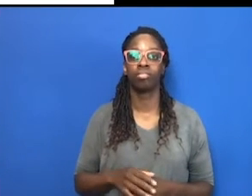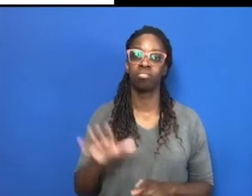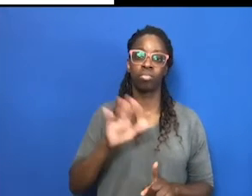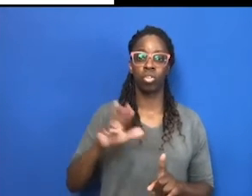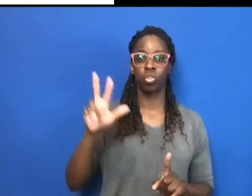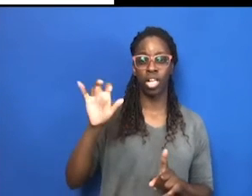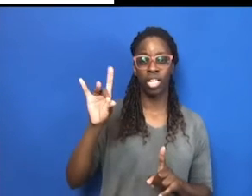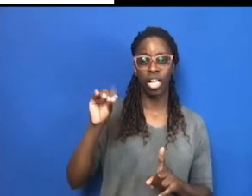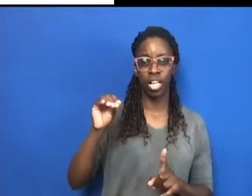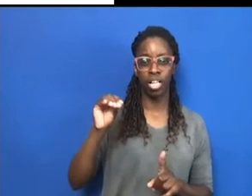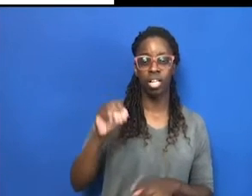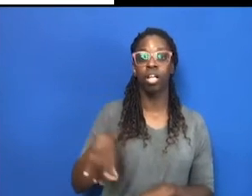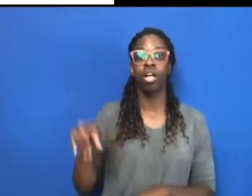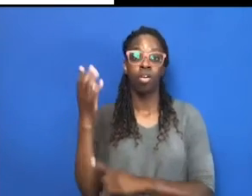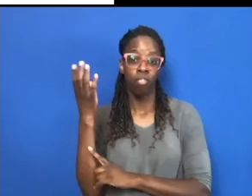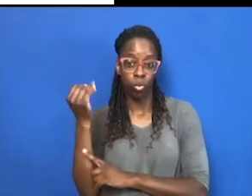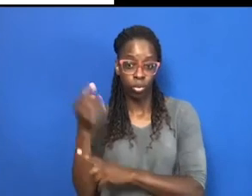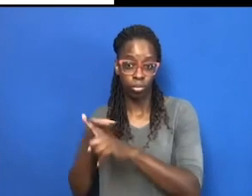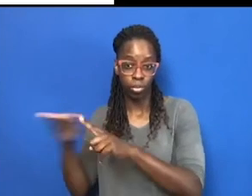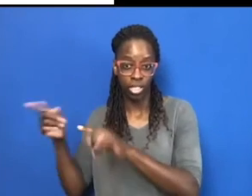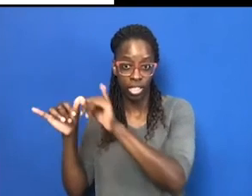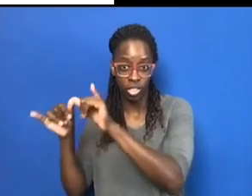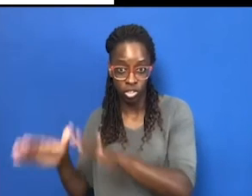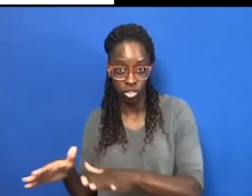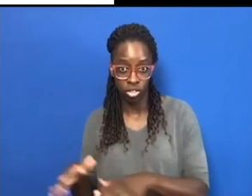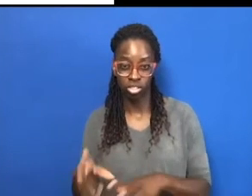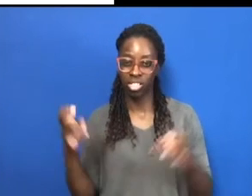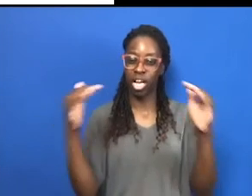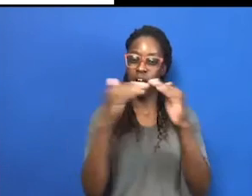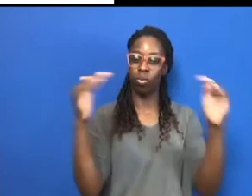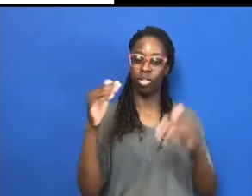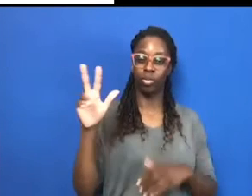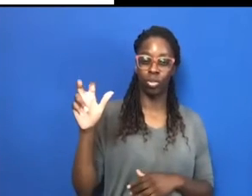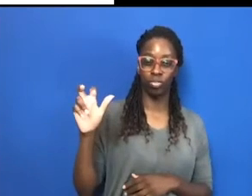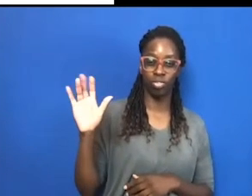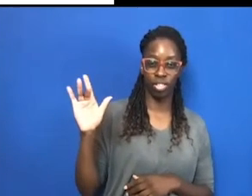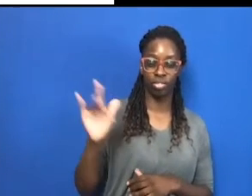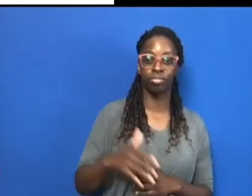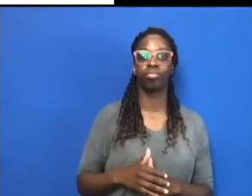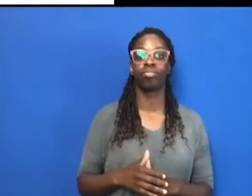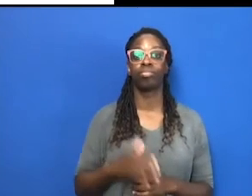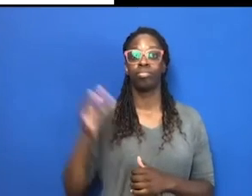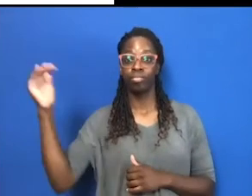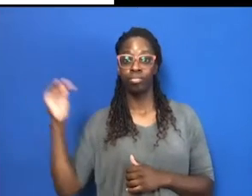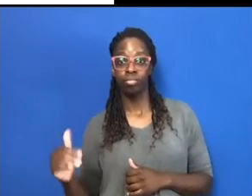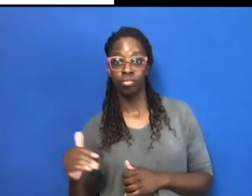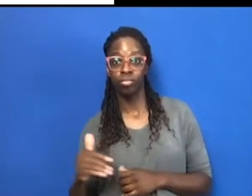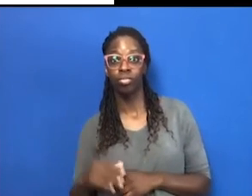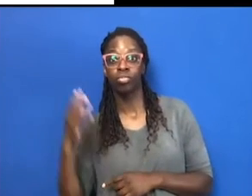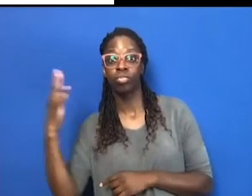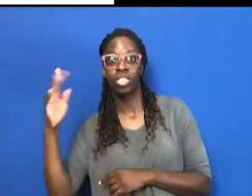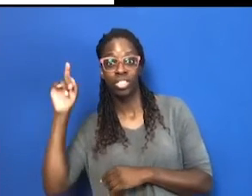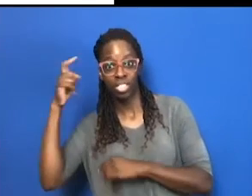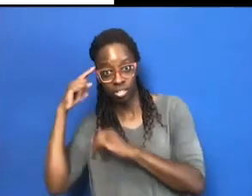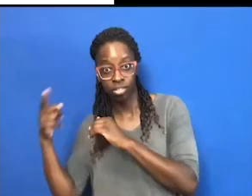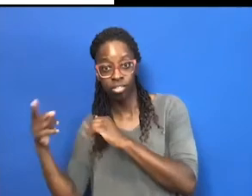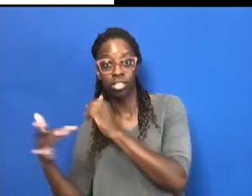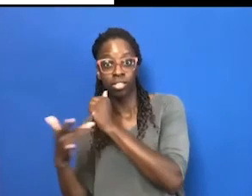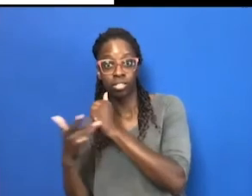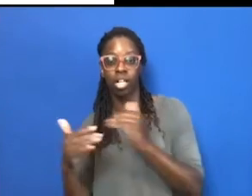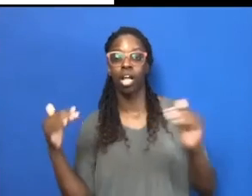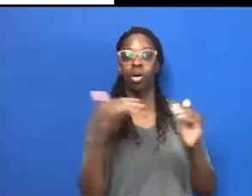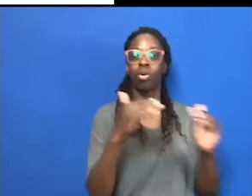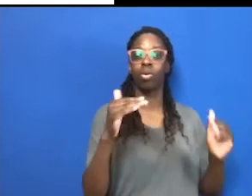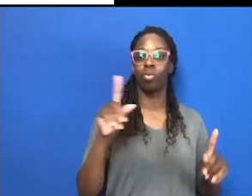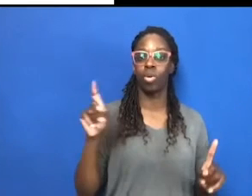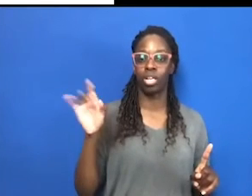with a maximum of 325, and a minimum of 4 that we coded as technology with a maximum of